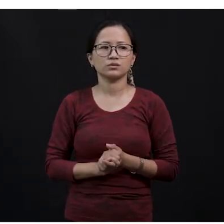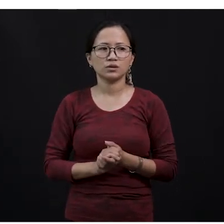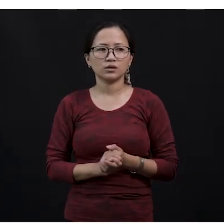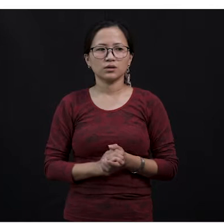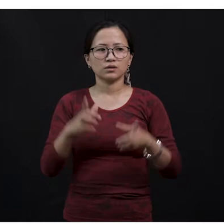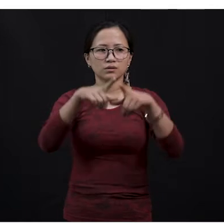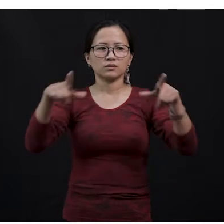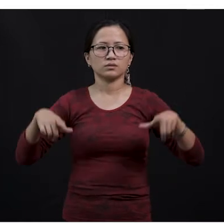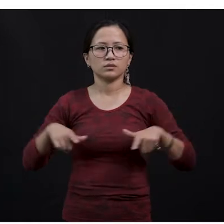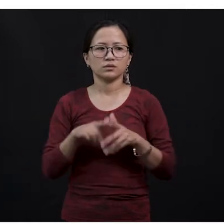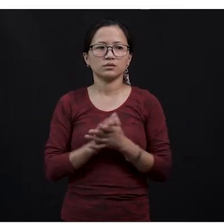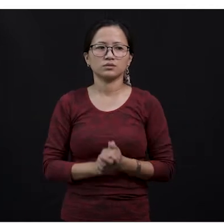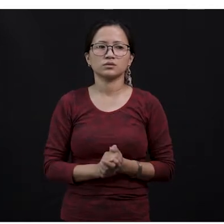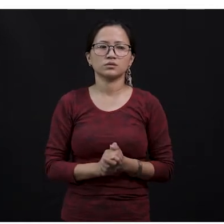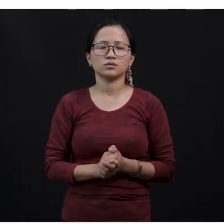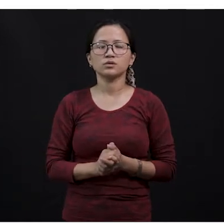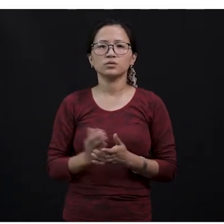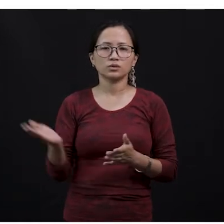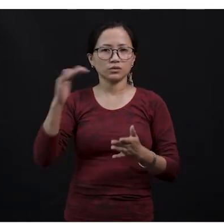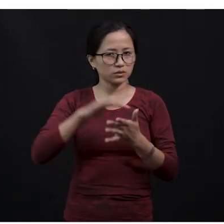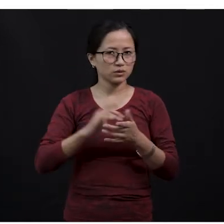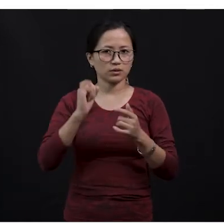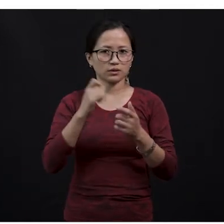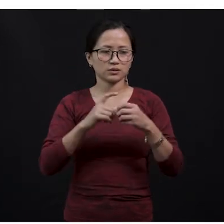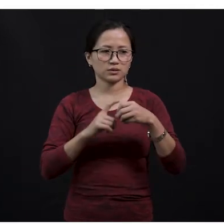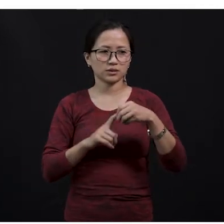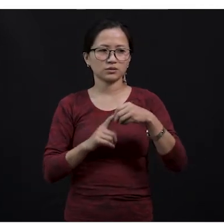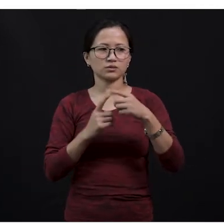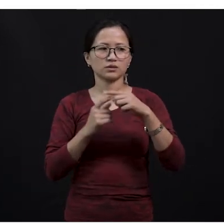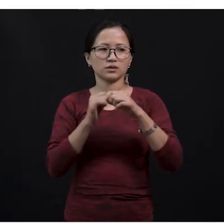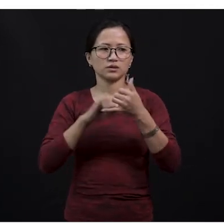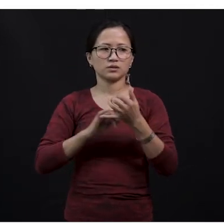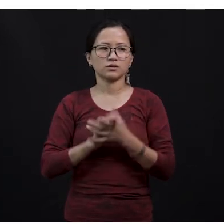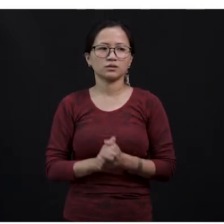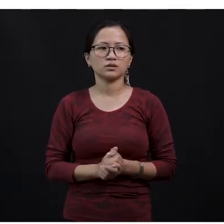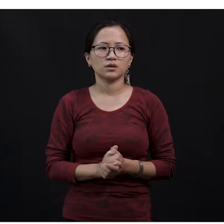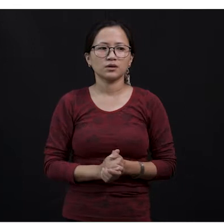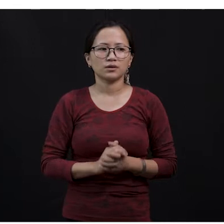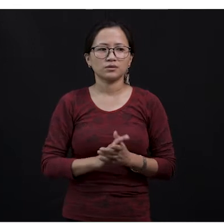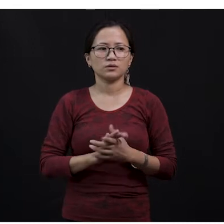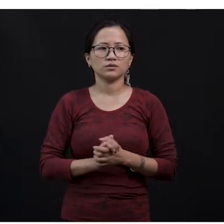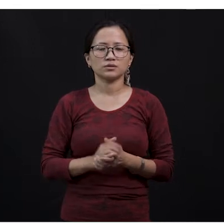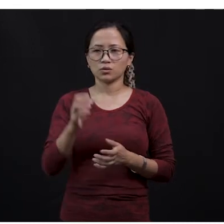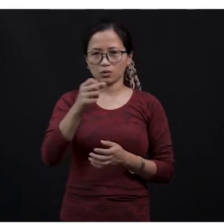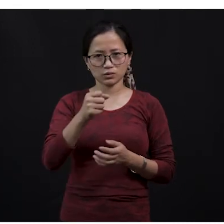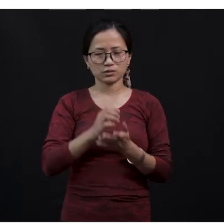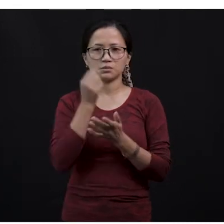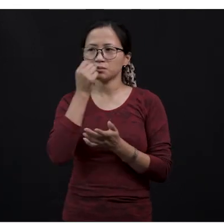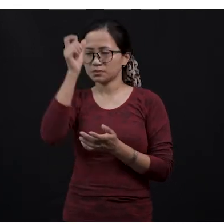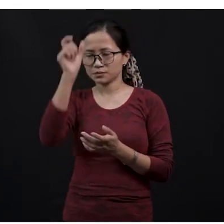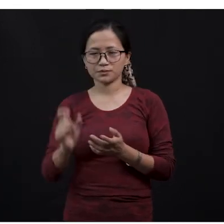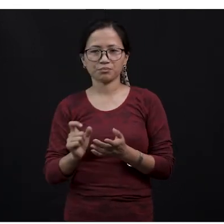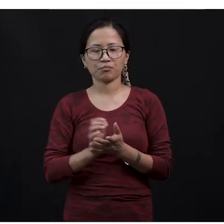and the lands were called Iktaz, and whoever held that land was called Iqtadars. So this was Iqta